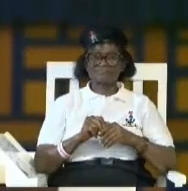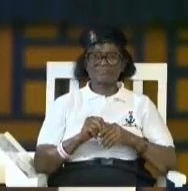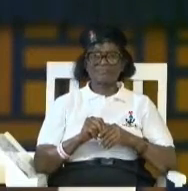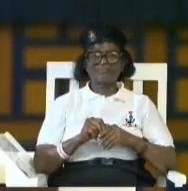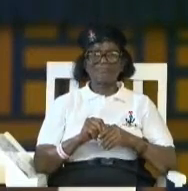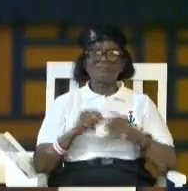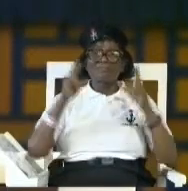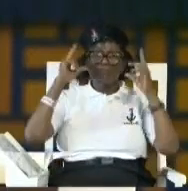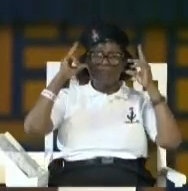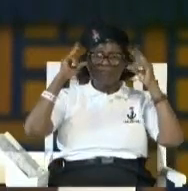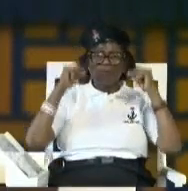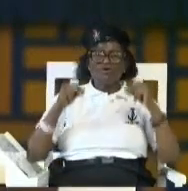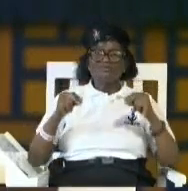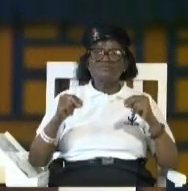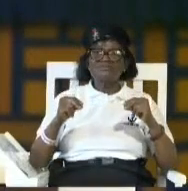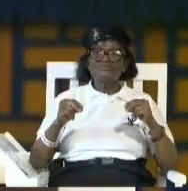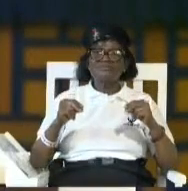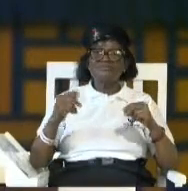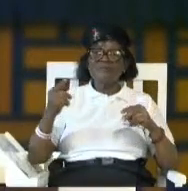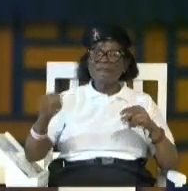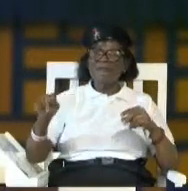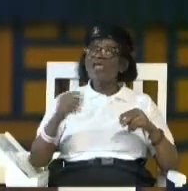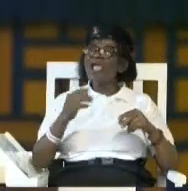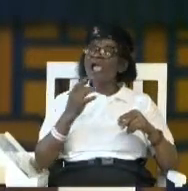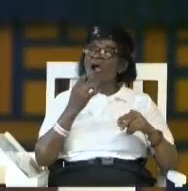Moses, the favorite of God,